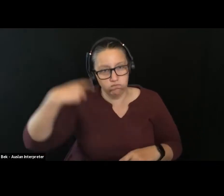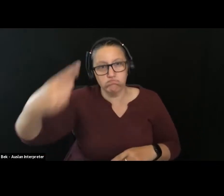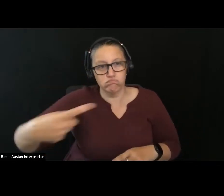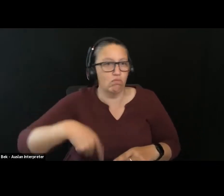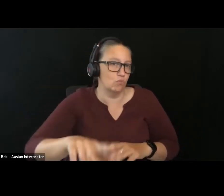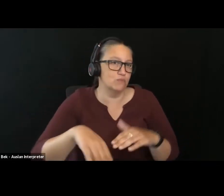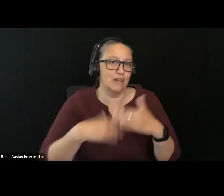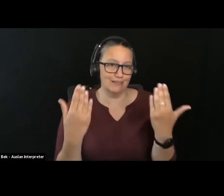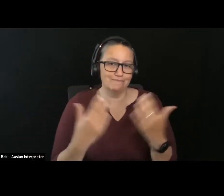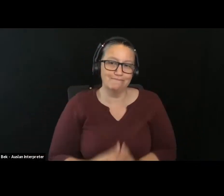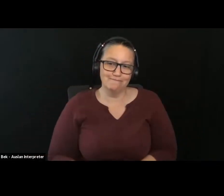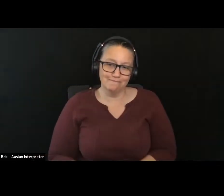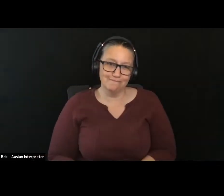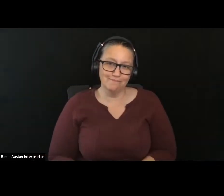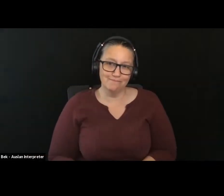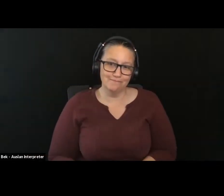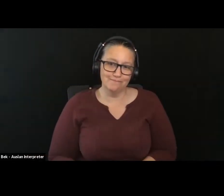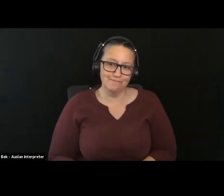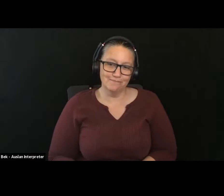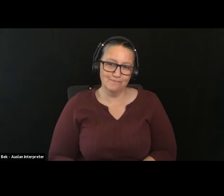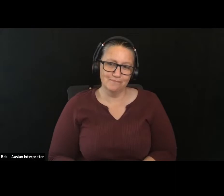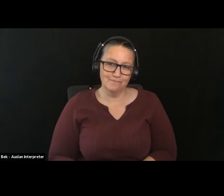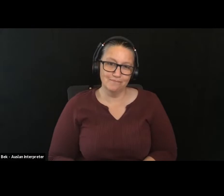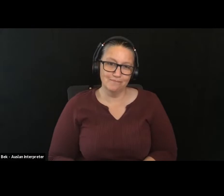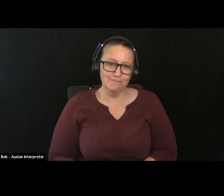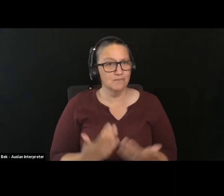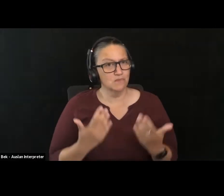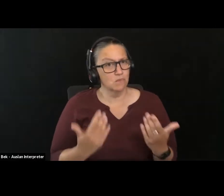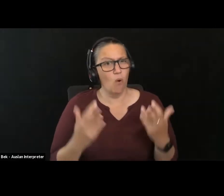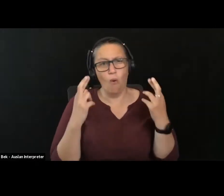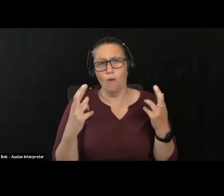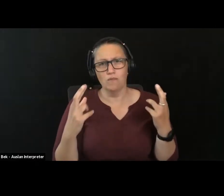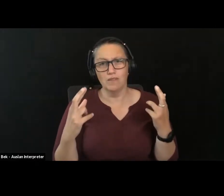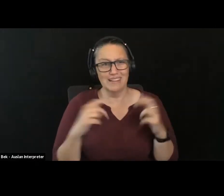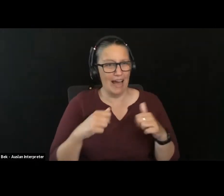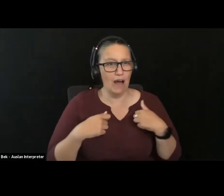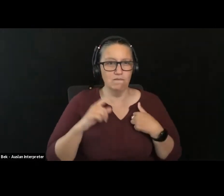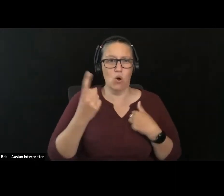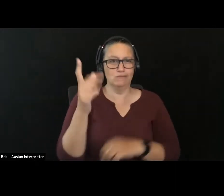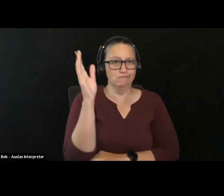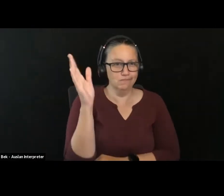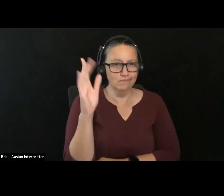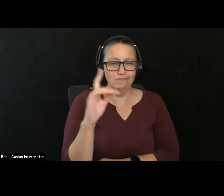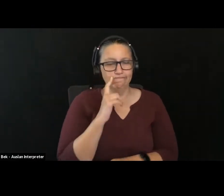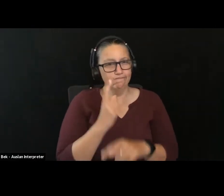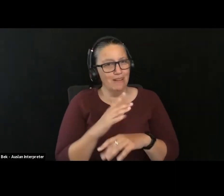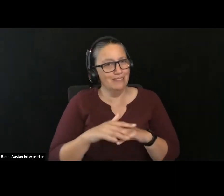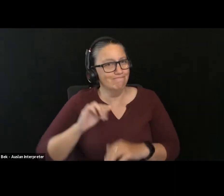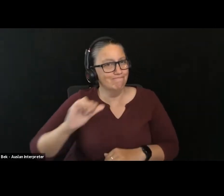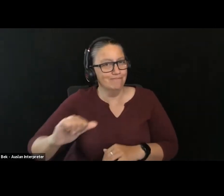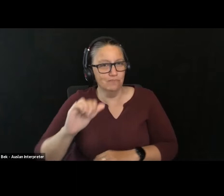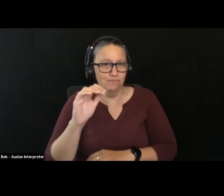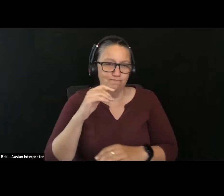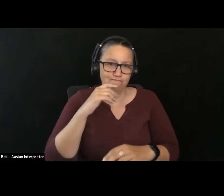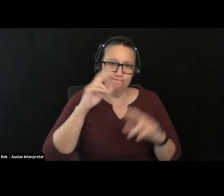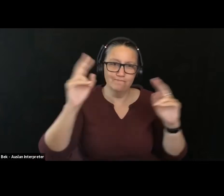process. So hopefully, as our plenary speaker is discussing his presentation,